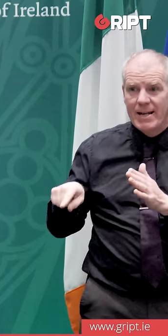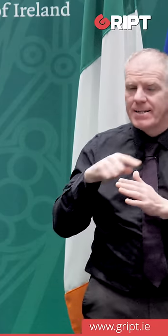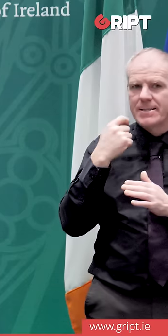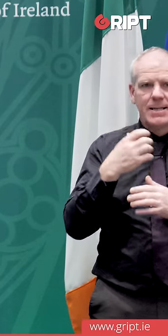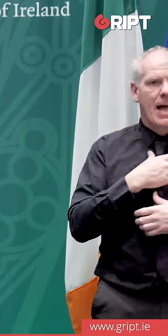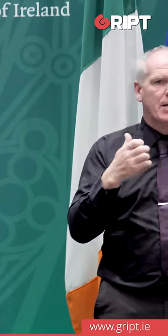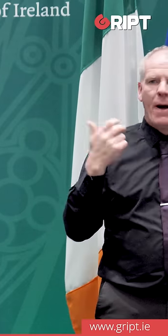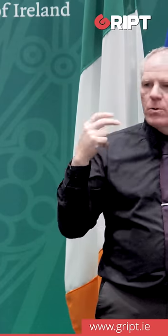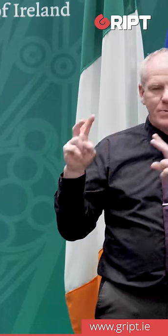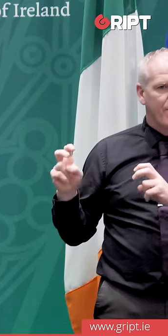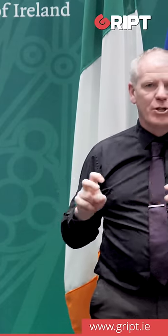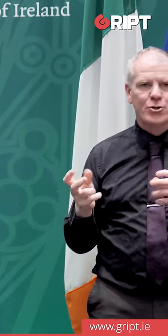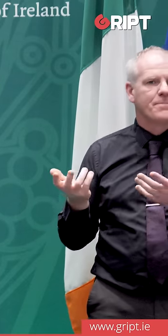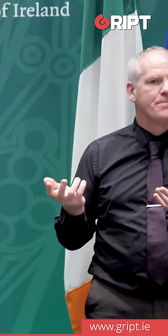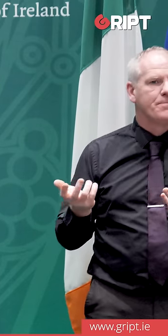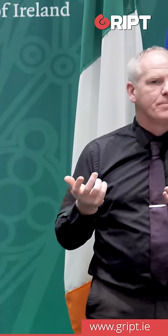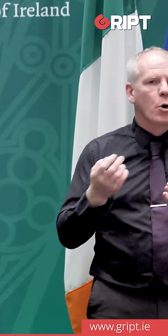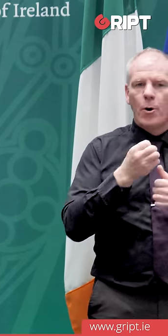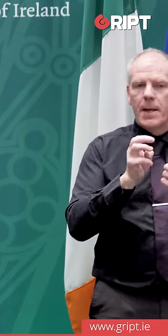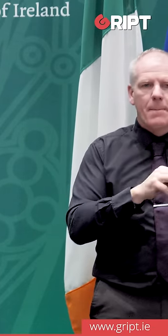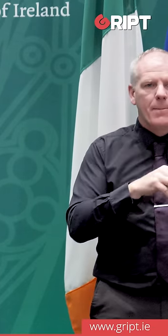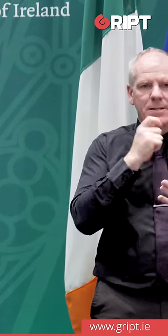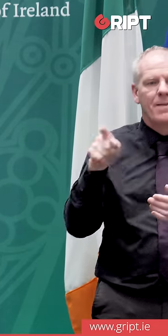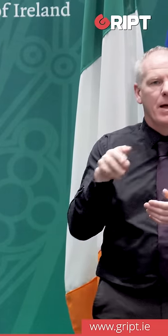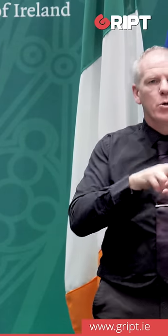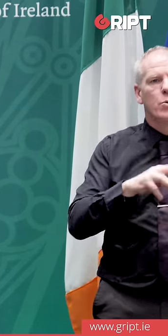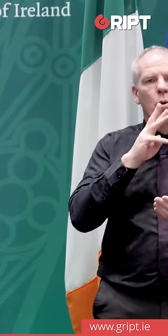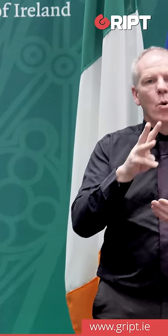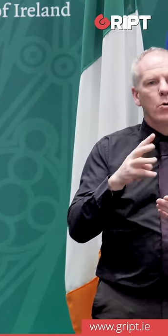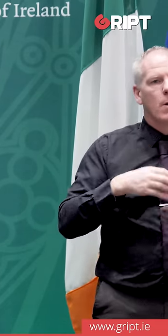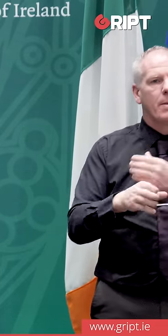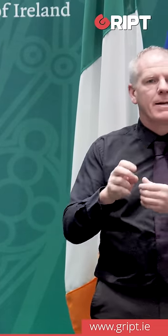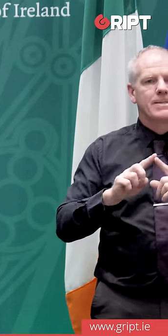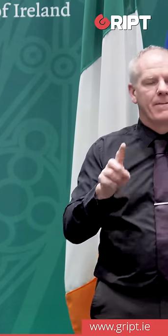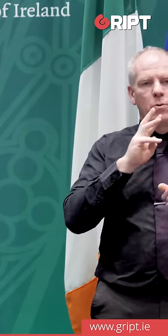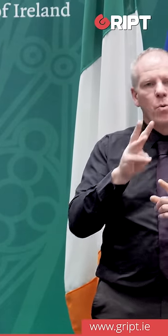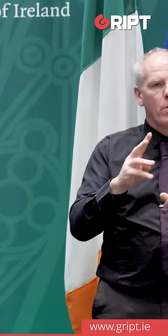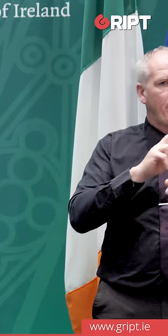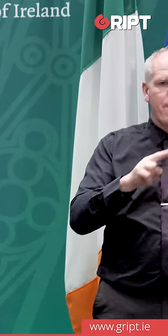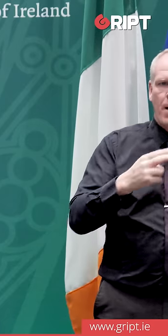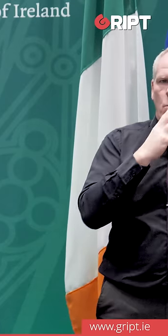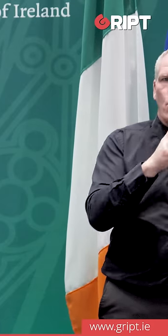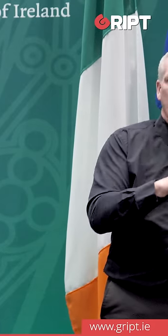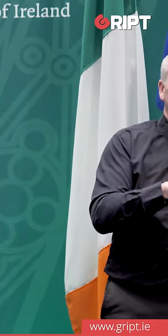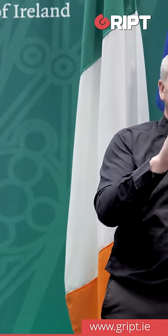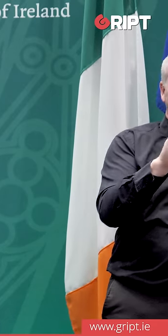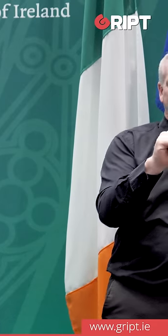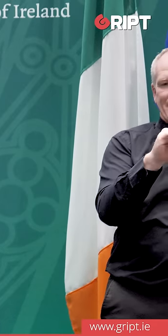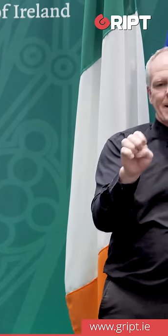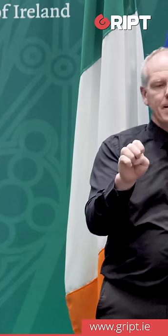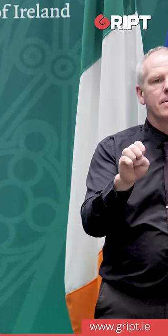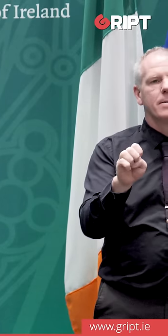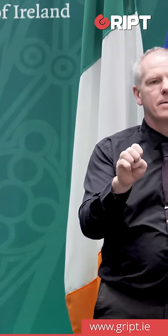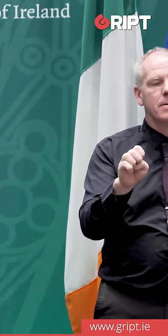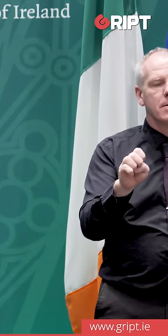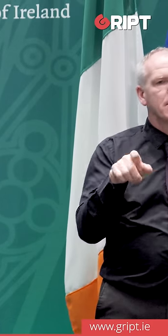hate. No other member state defines the word that they use where they replace it with a different word other than hate. And the sky has not fallen